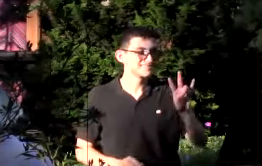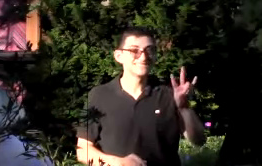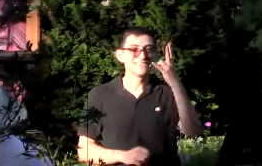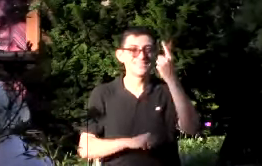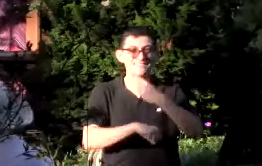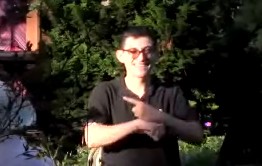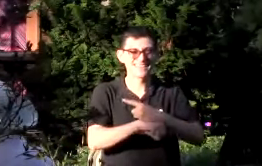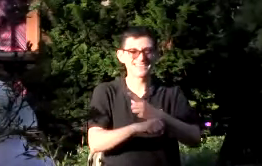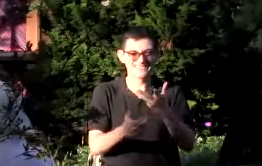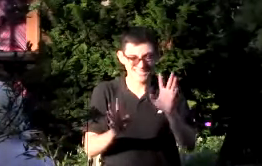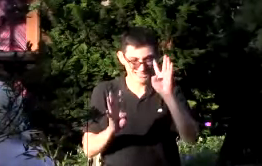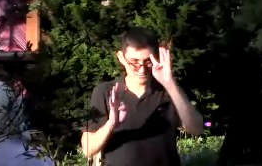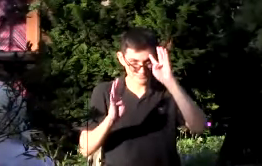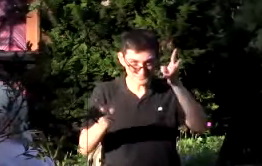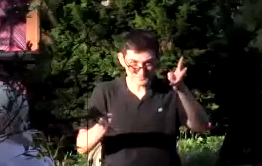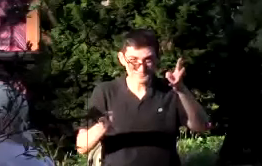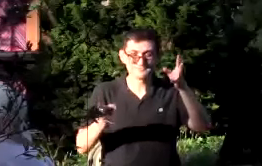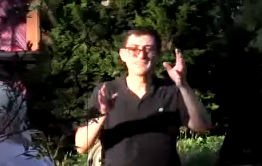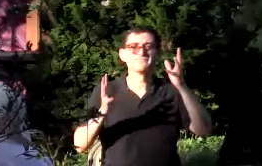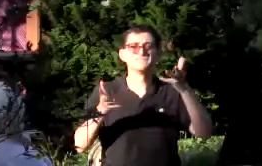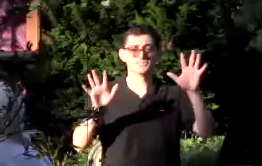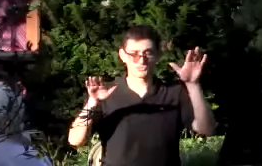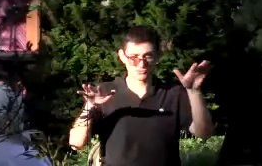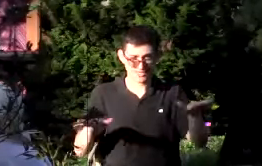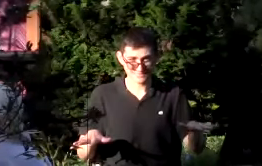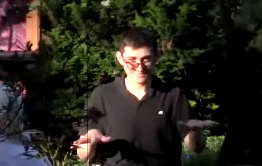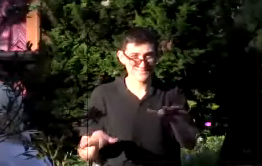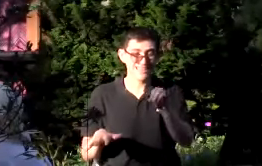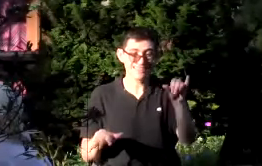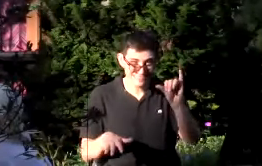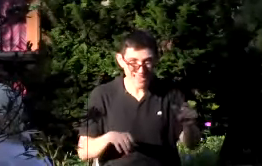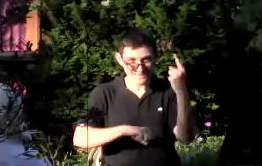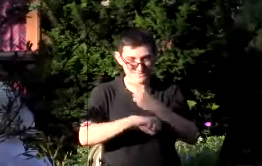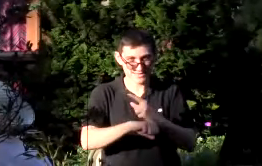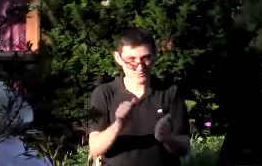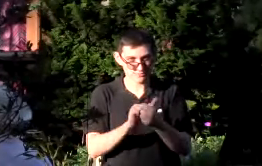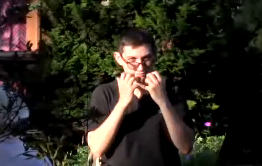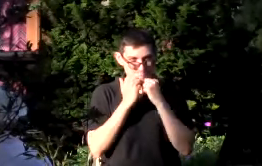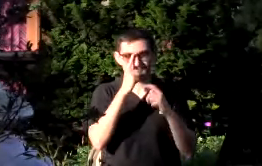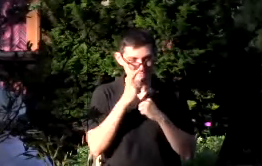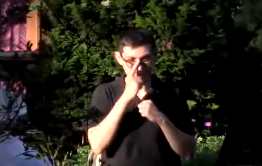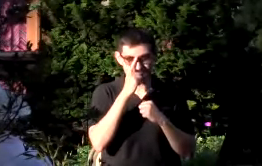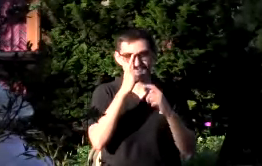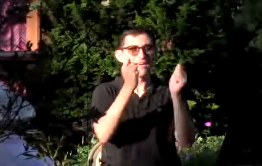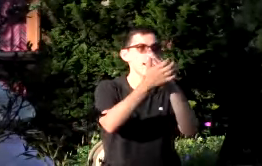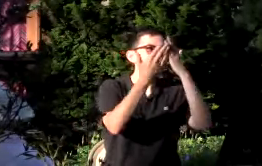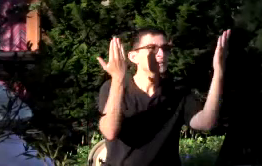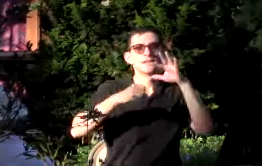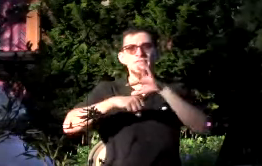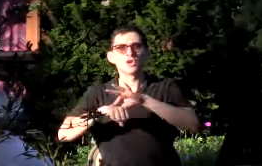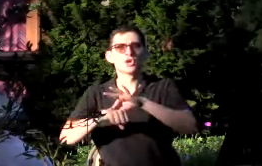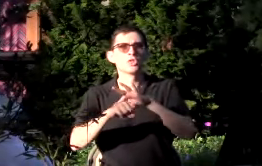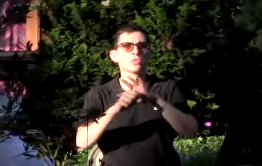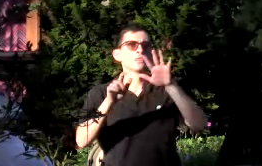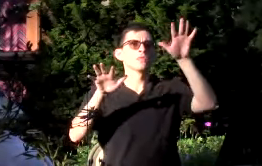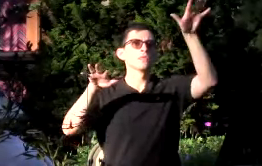other festival times. So it is written in your Torah, the heaven and the earth were finished and all their array. On the